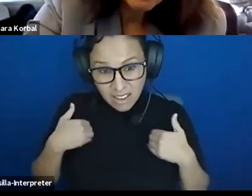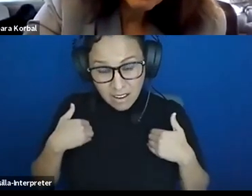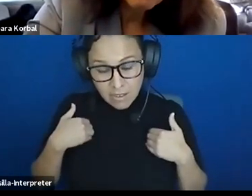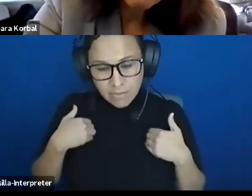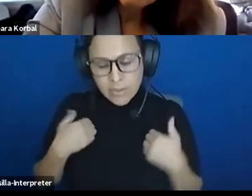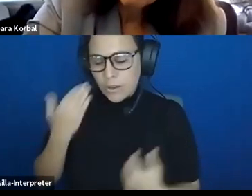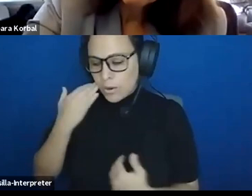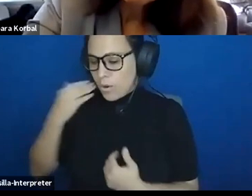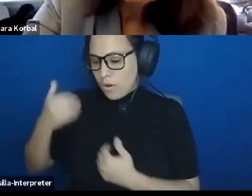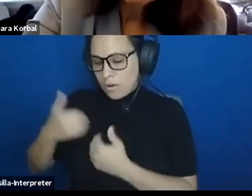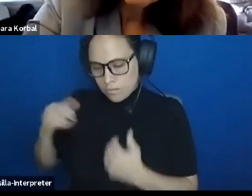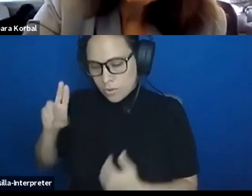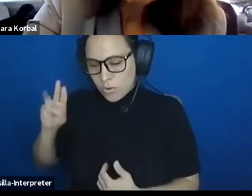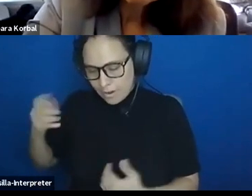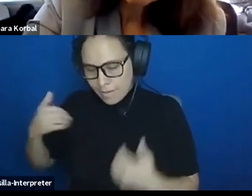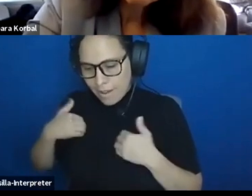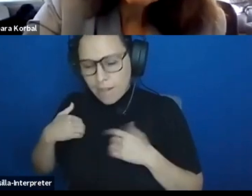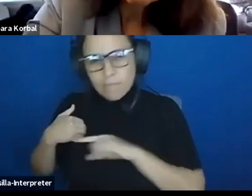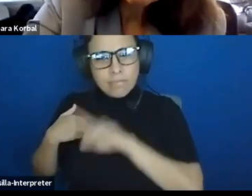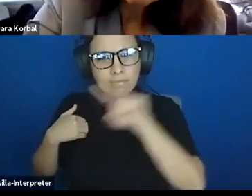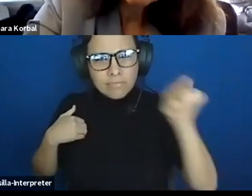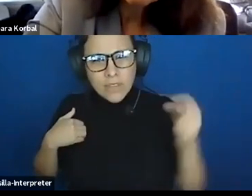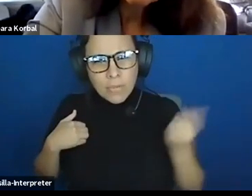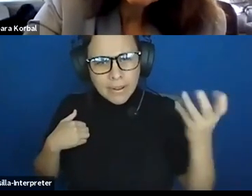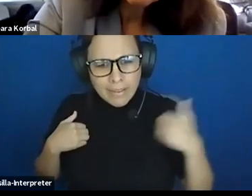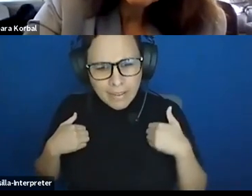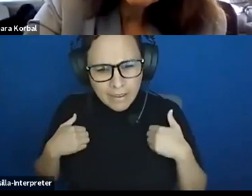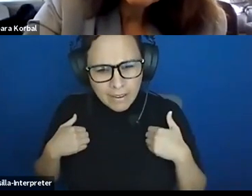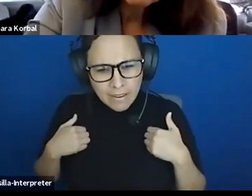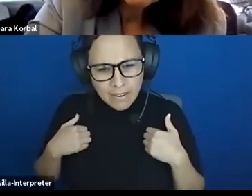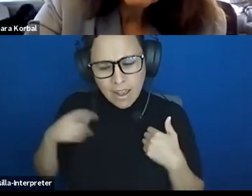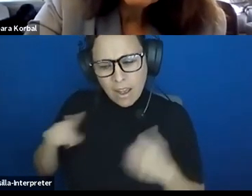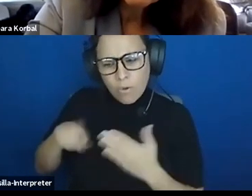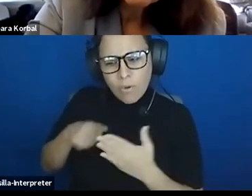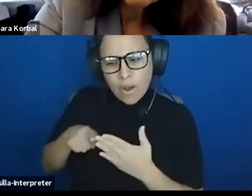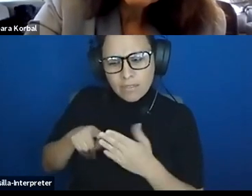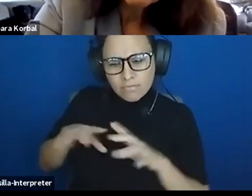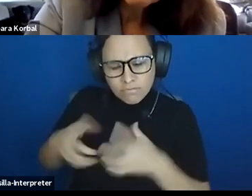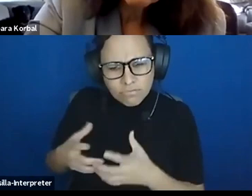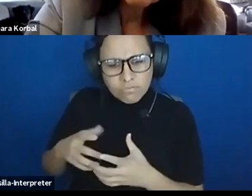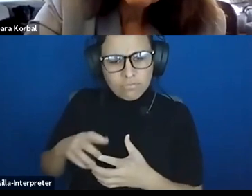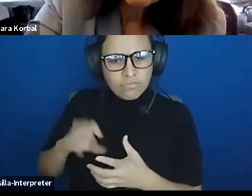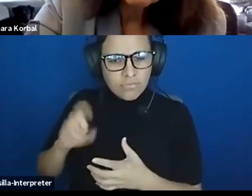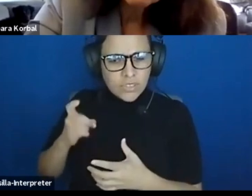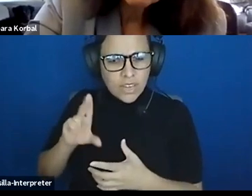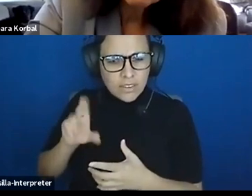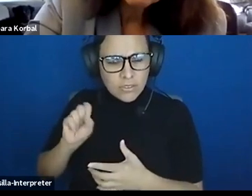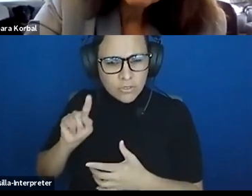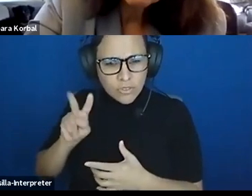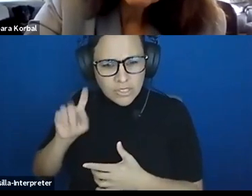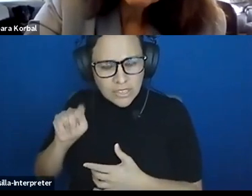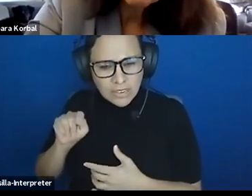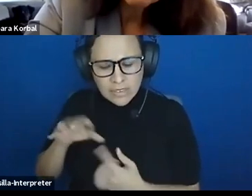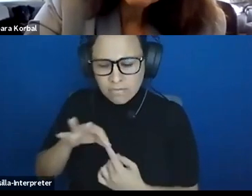the one at UNM. What is the sort of exclusivity or not of where